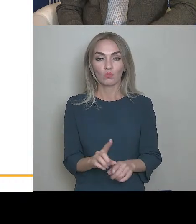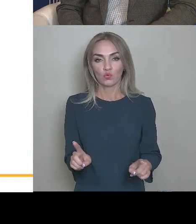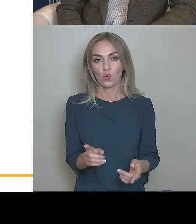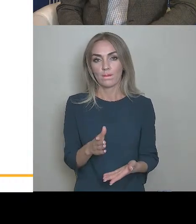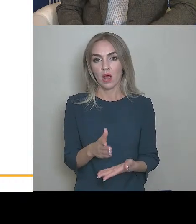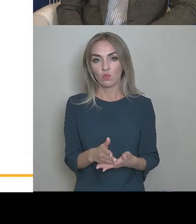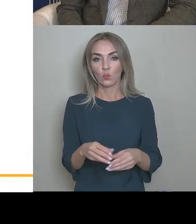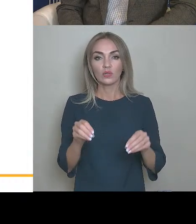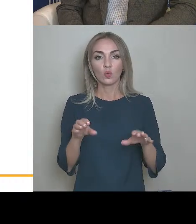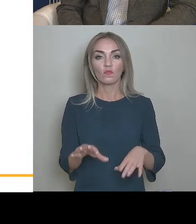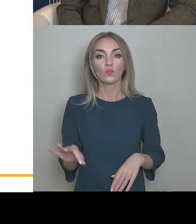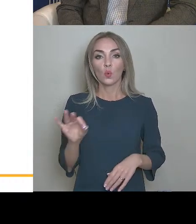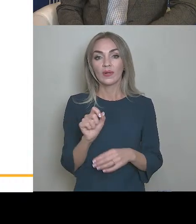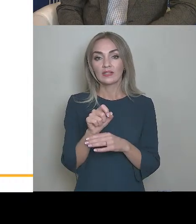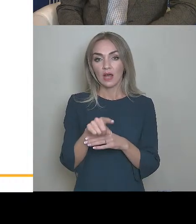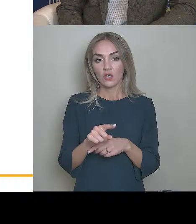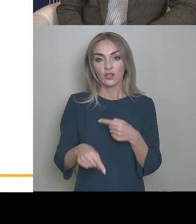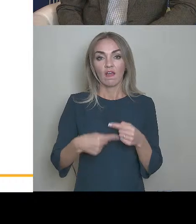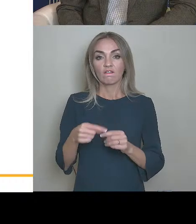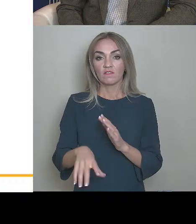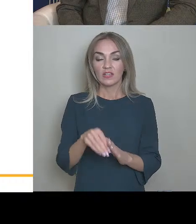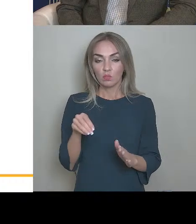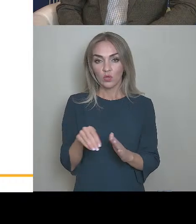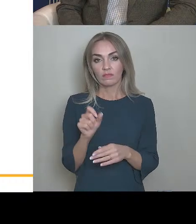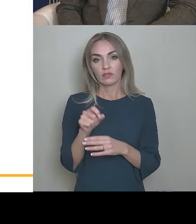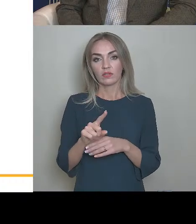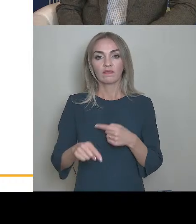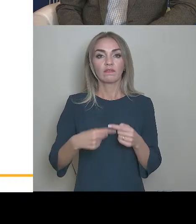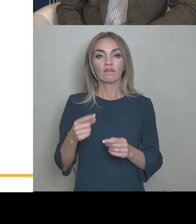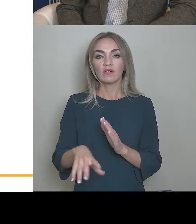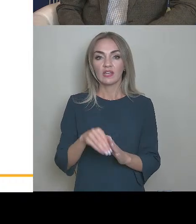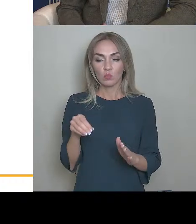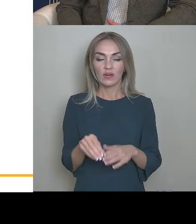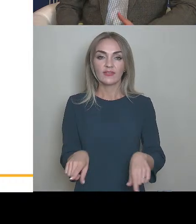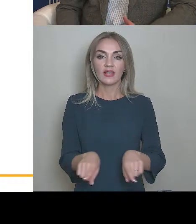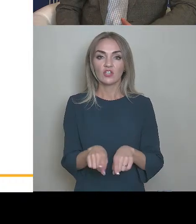And the resolution, as a result of the discussion in Parliament,